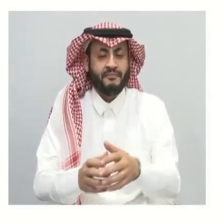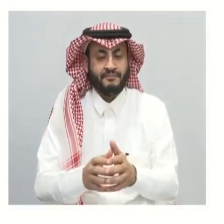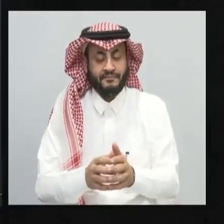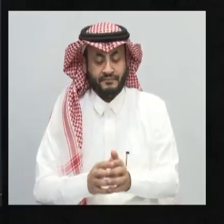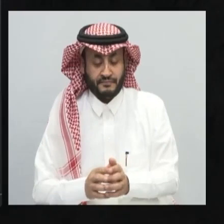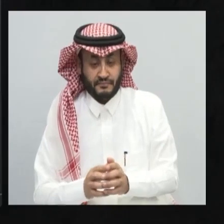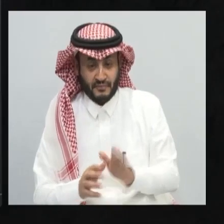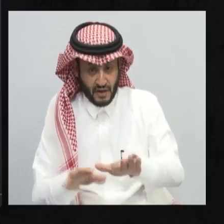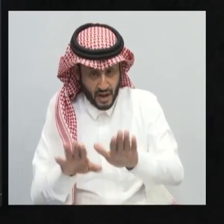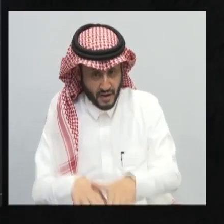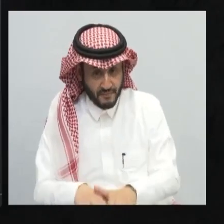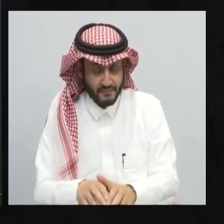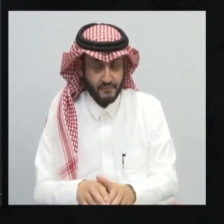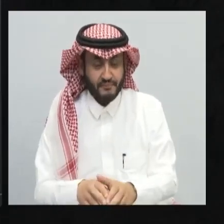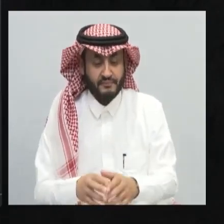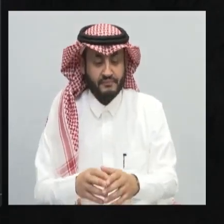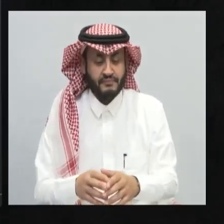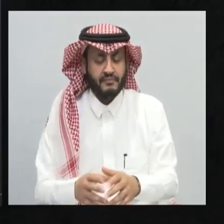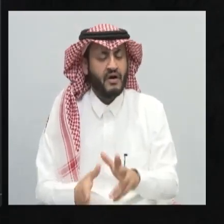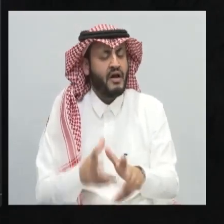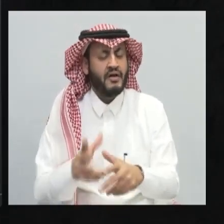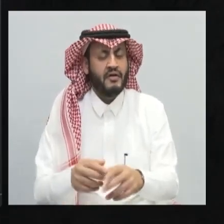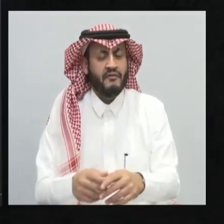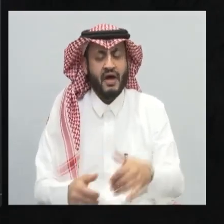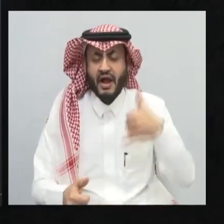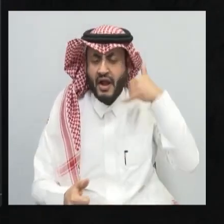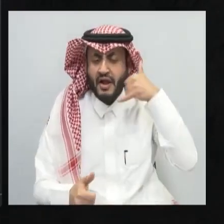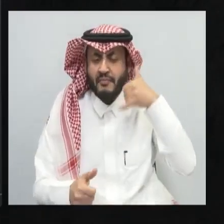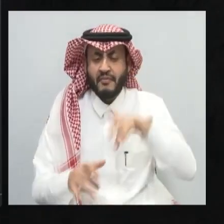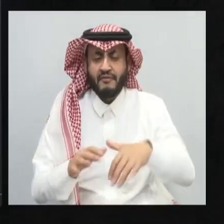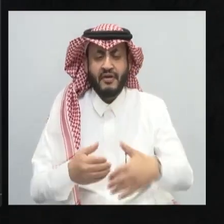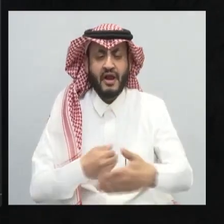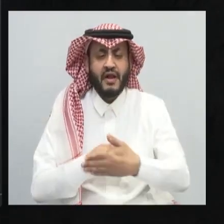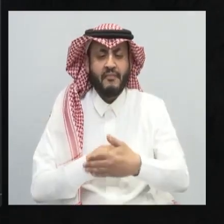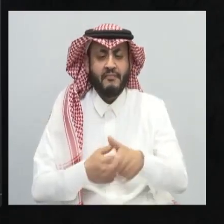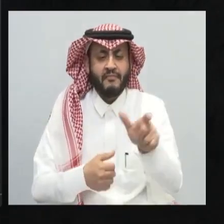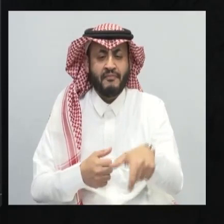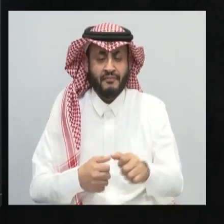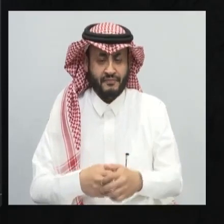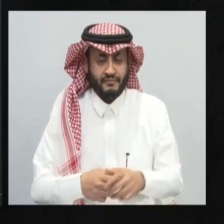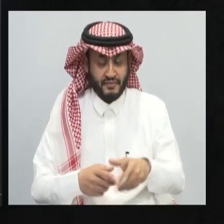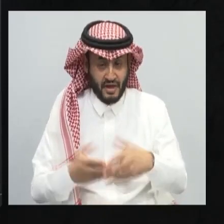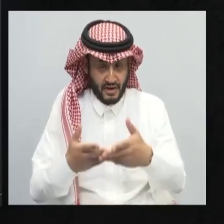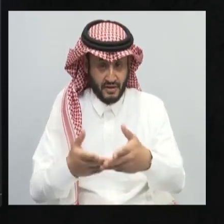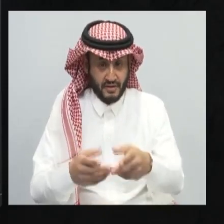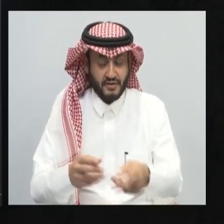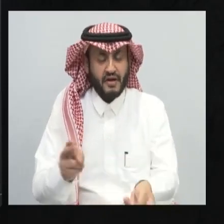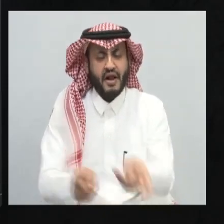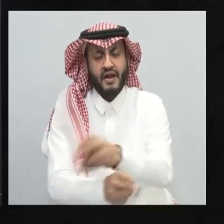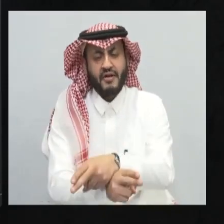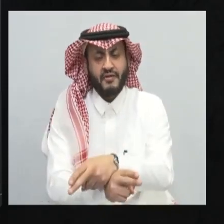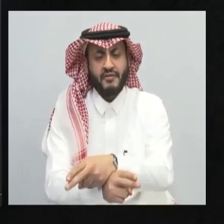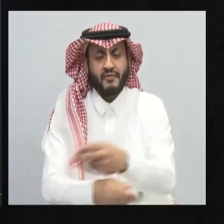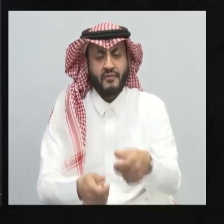Did you keep it? Or you can say I communicated with the customer service and ask them for exchange